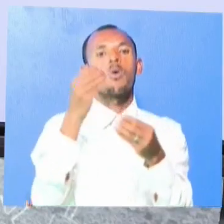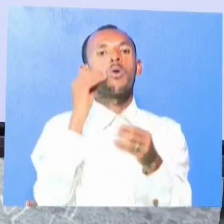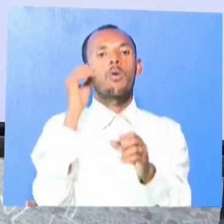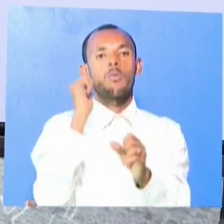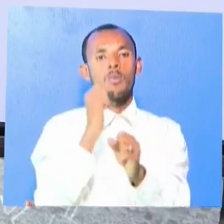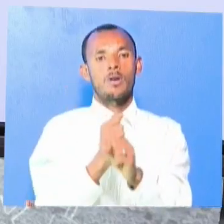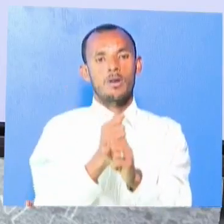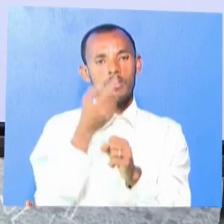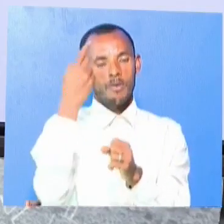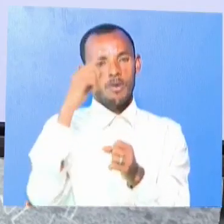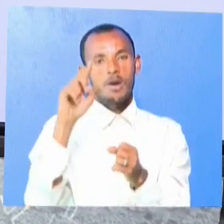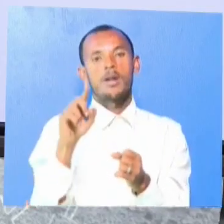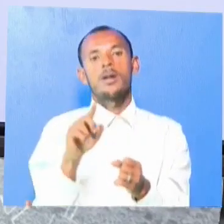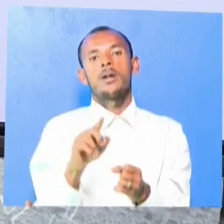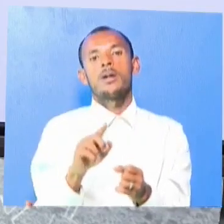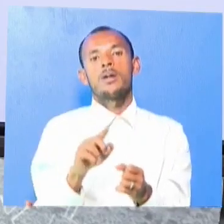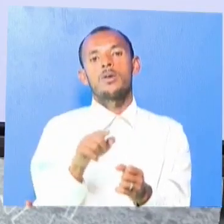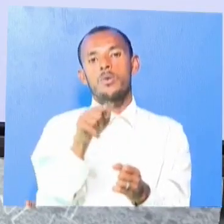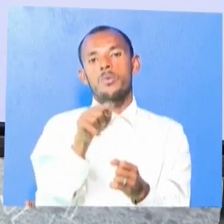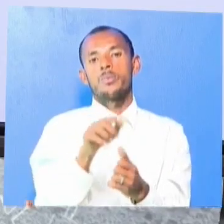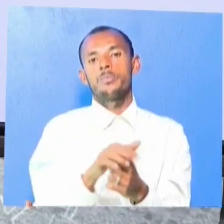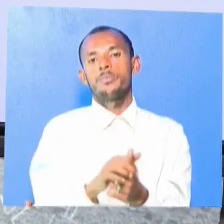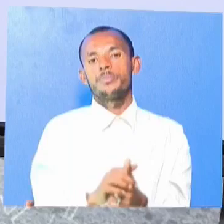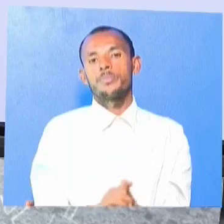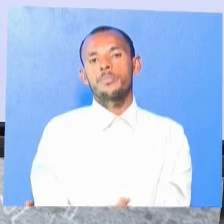for you to try it at home.